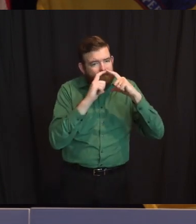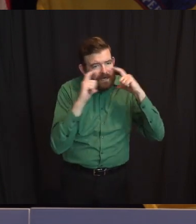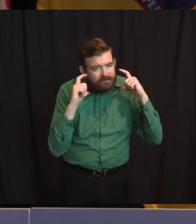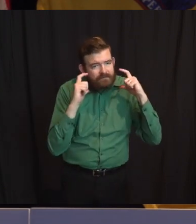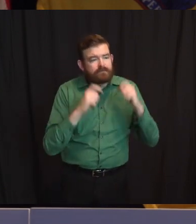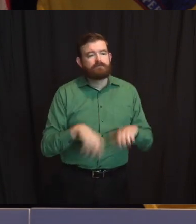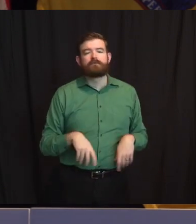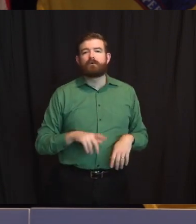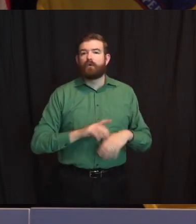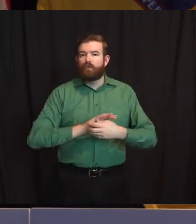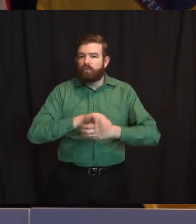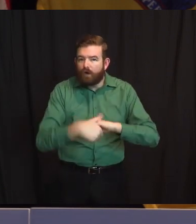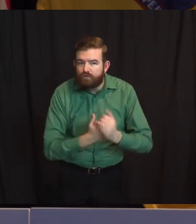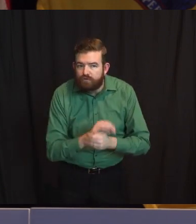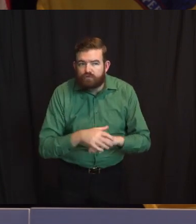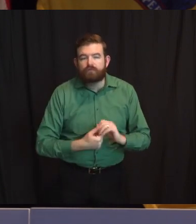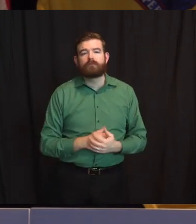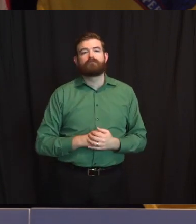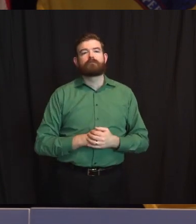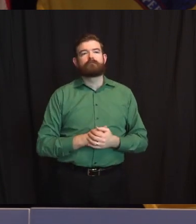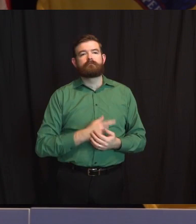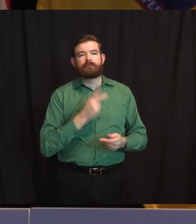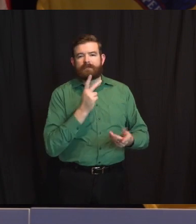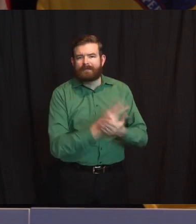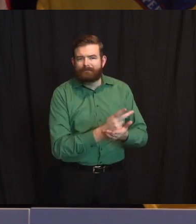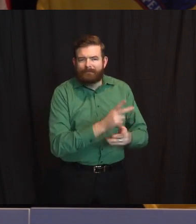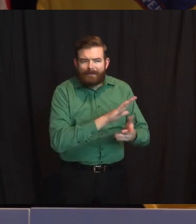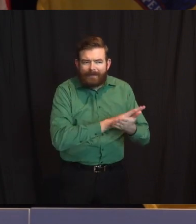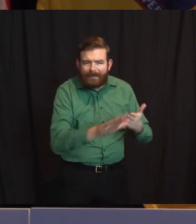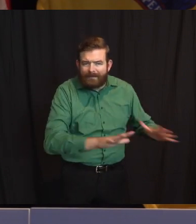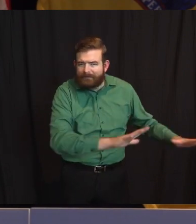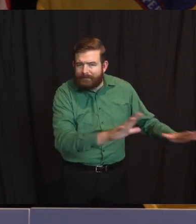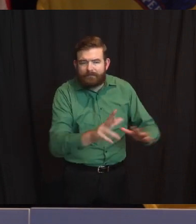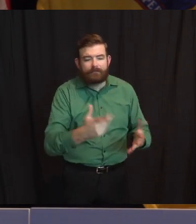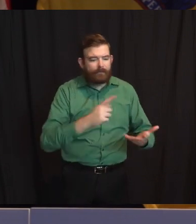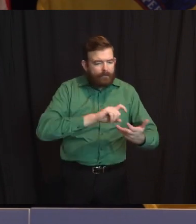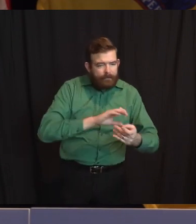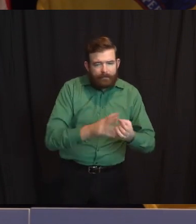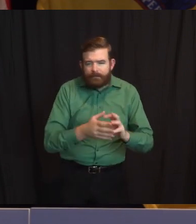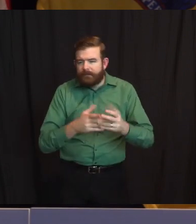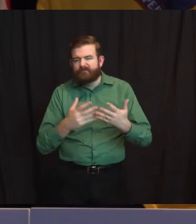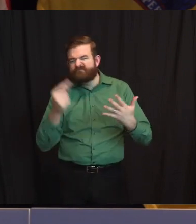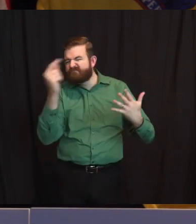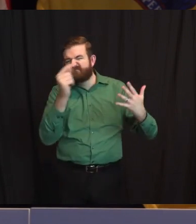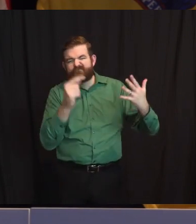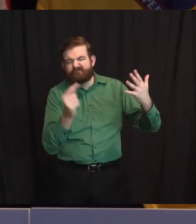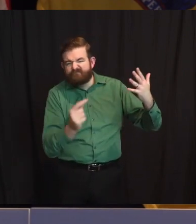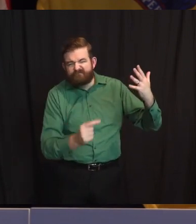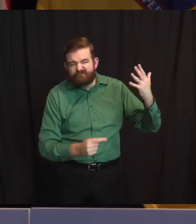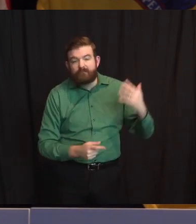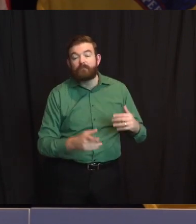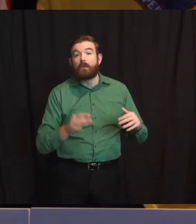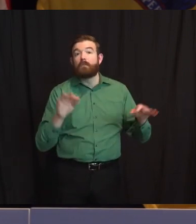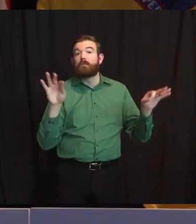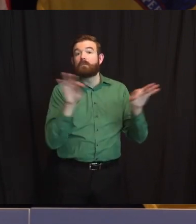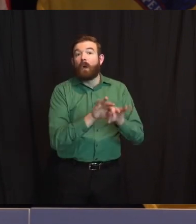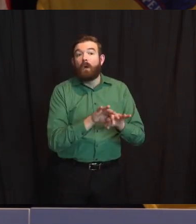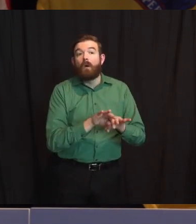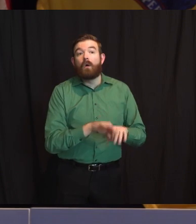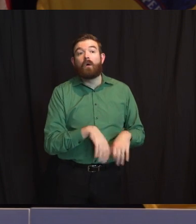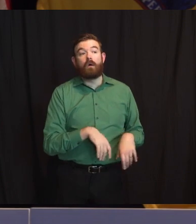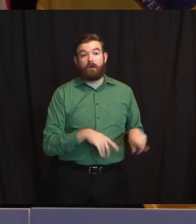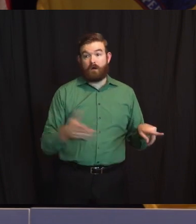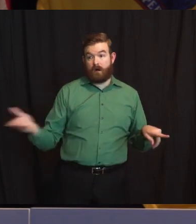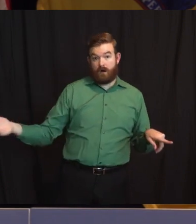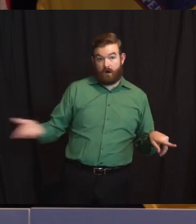practices, and cleaning and disinfecting. And also screening workers prior to coming onto the work site, testing and